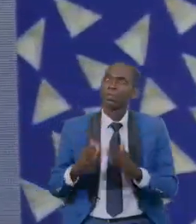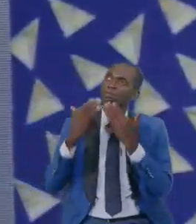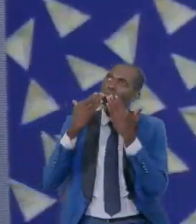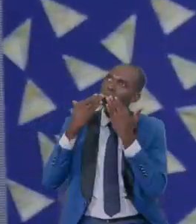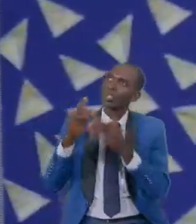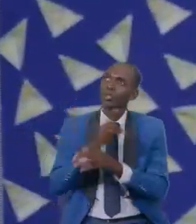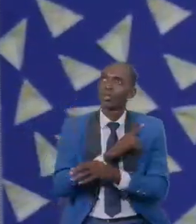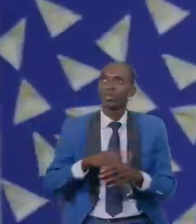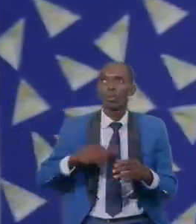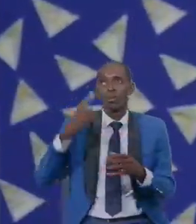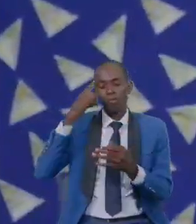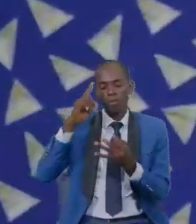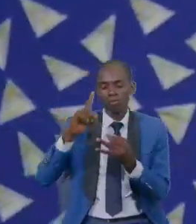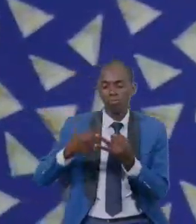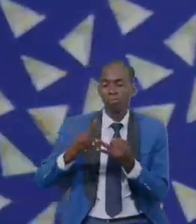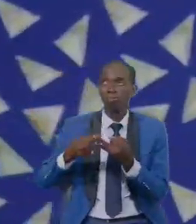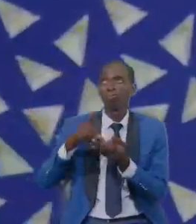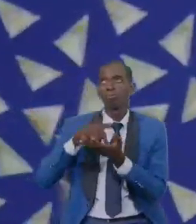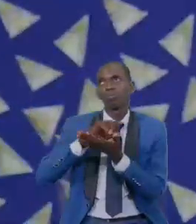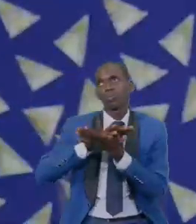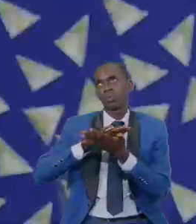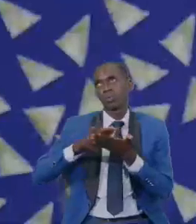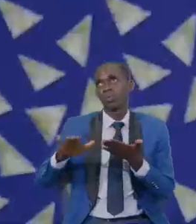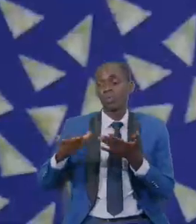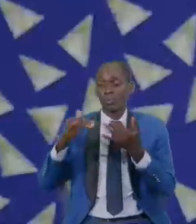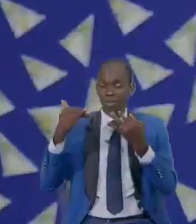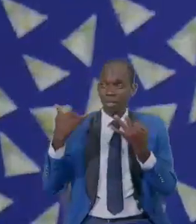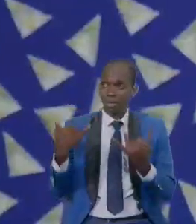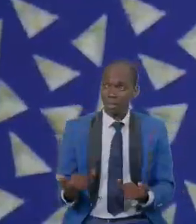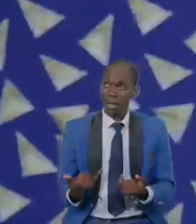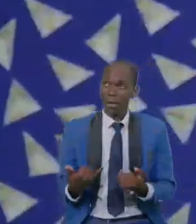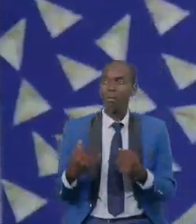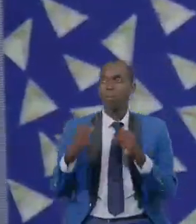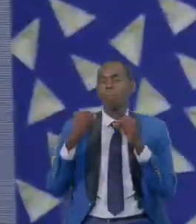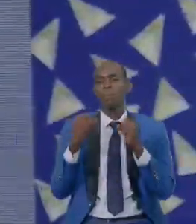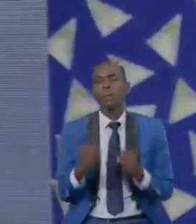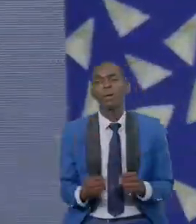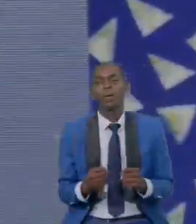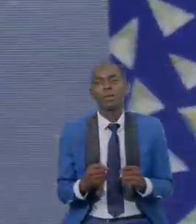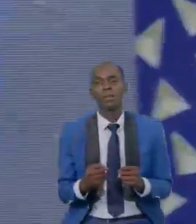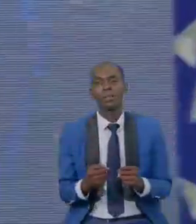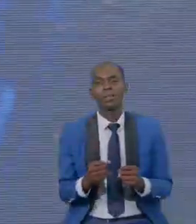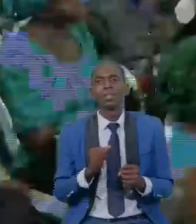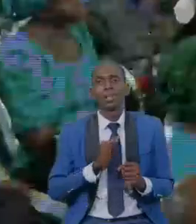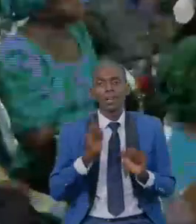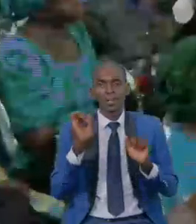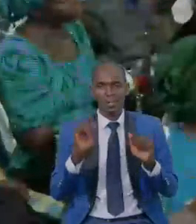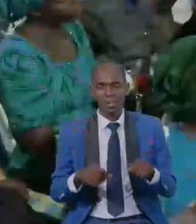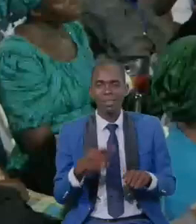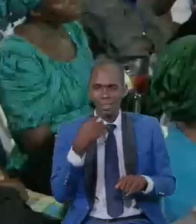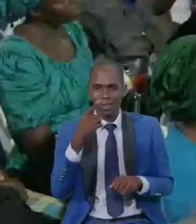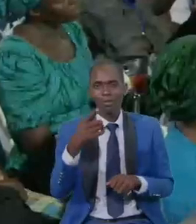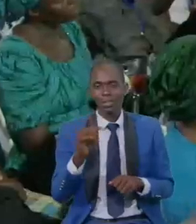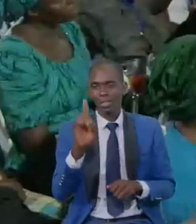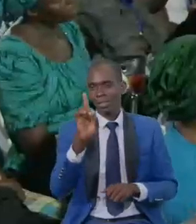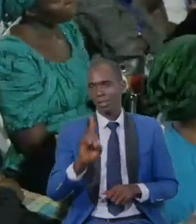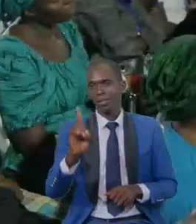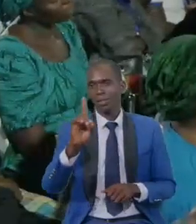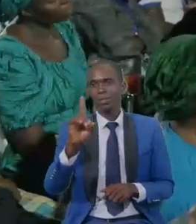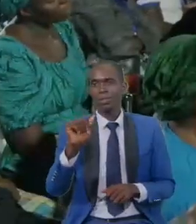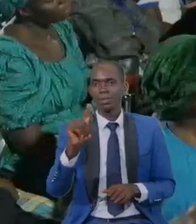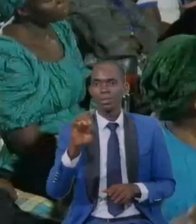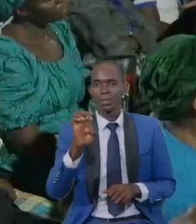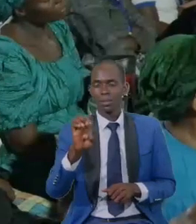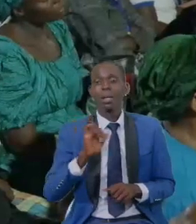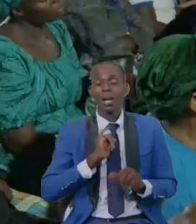for purity. Now, power. I can tell you the date. I can tell you